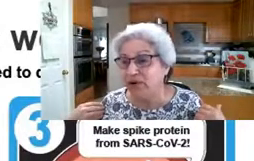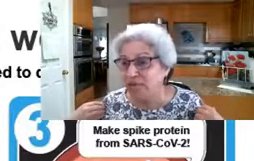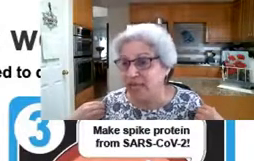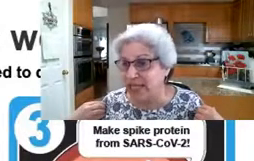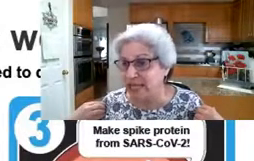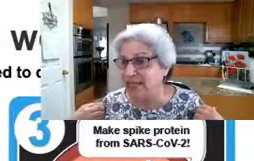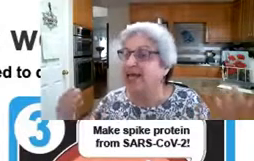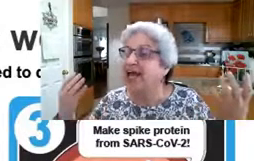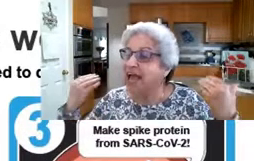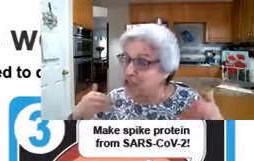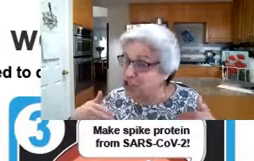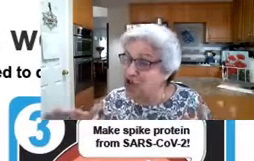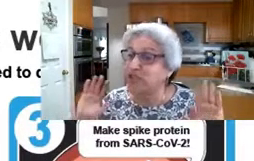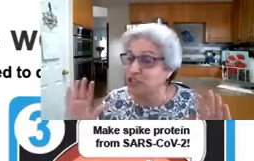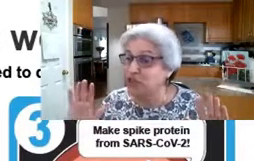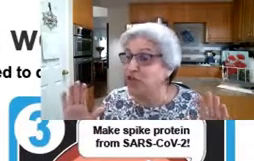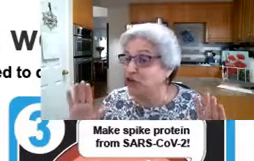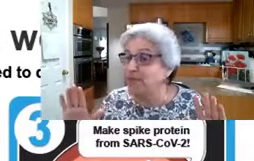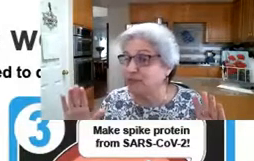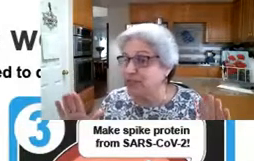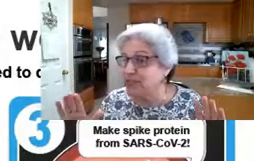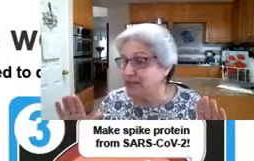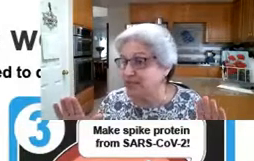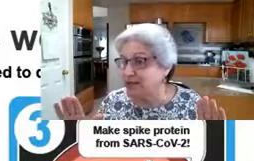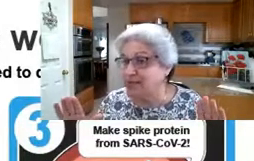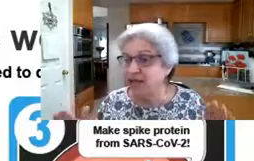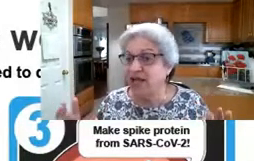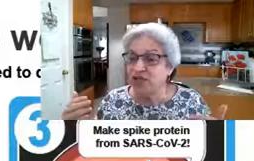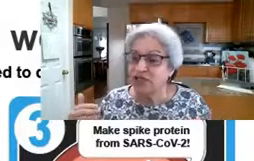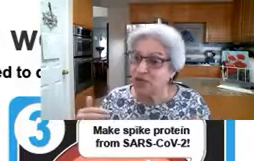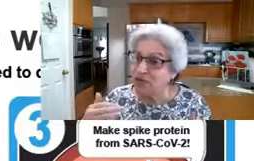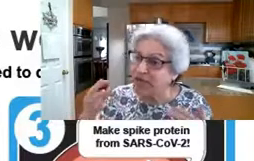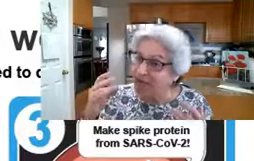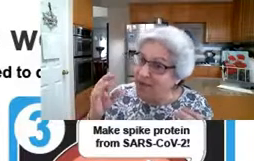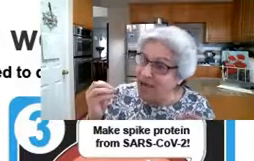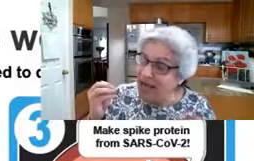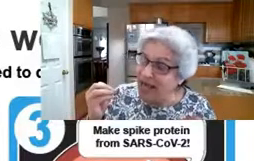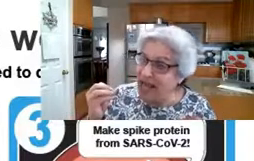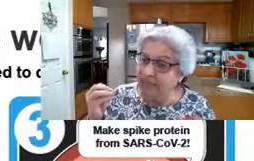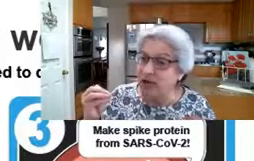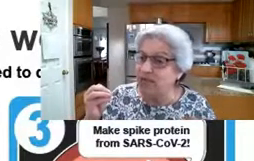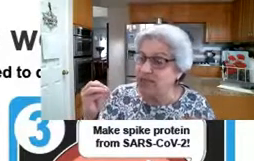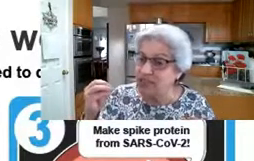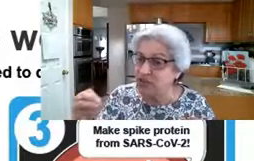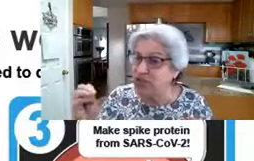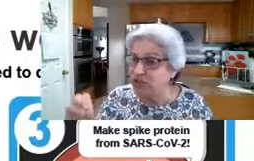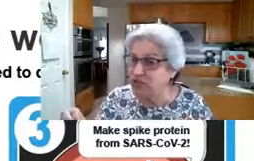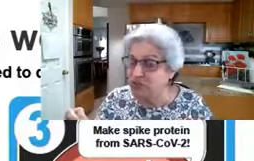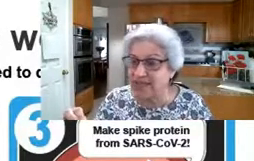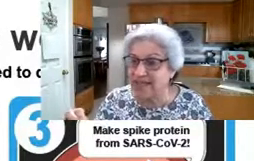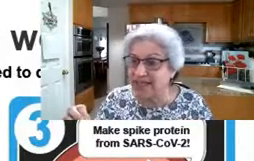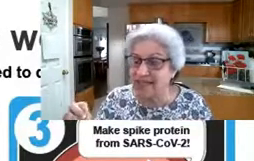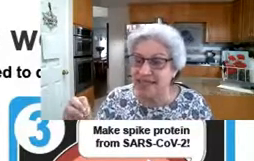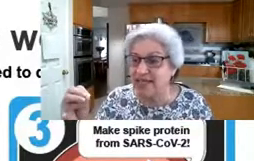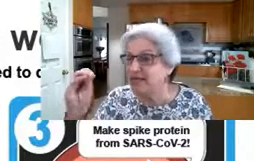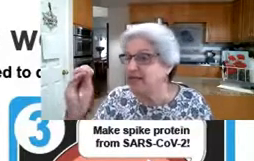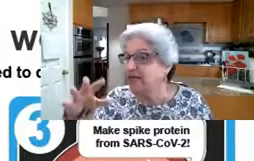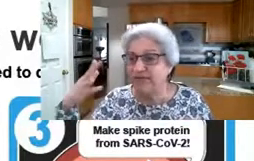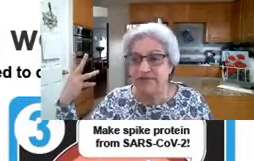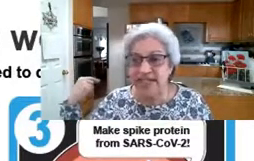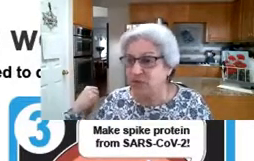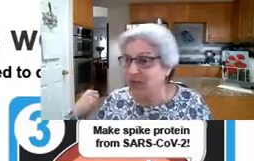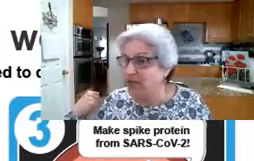that protein and show it to your immune system. So the mRNA that was introduced with the